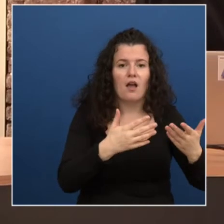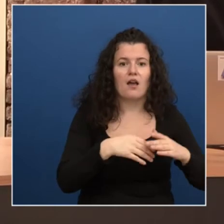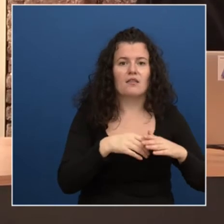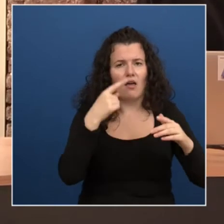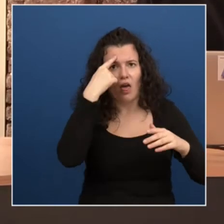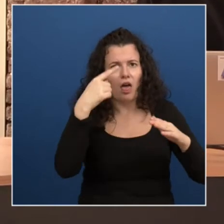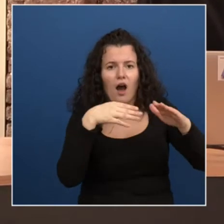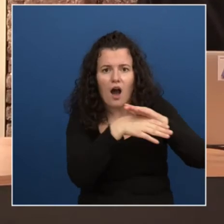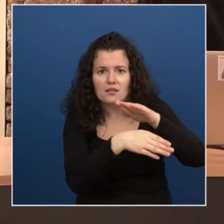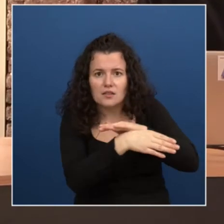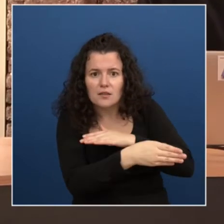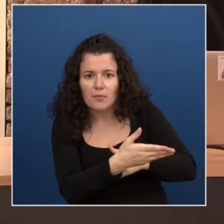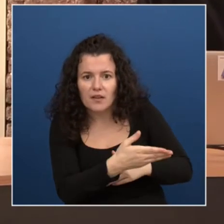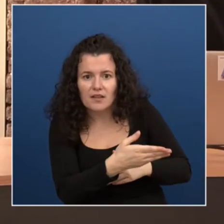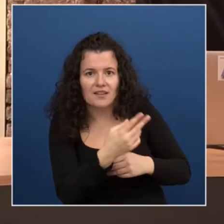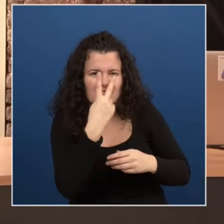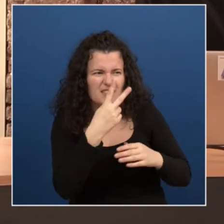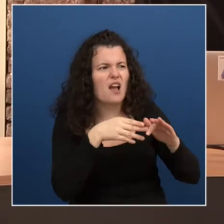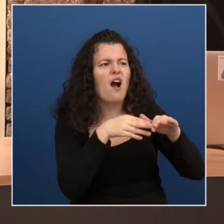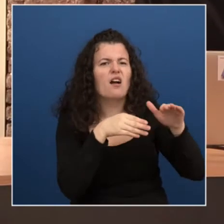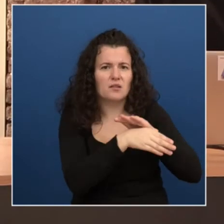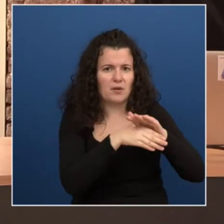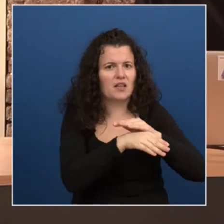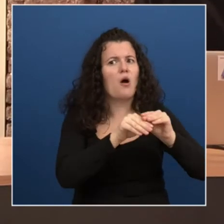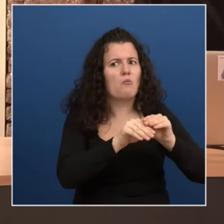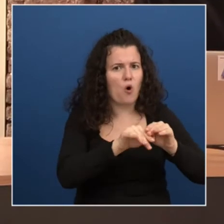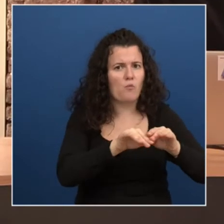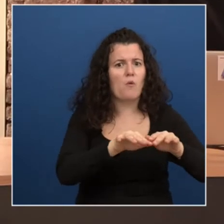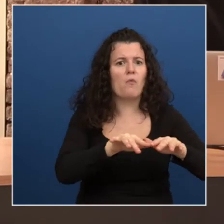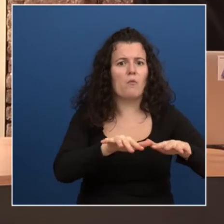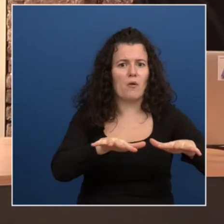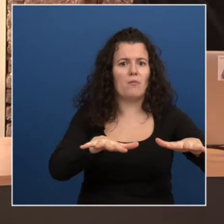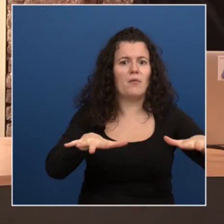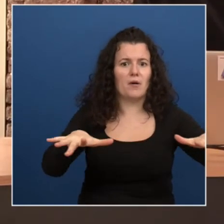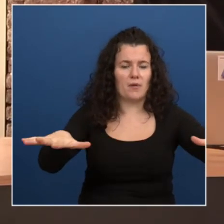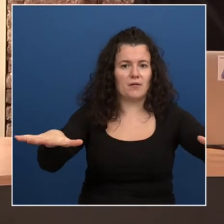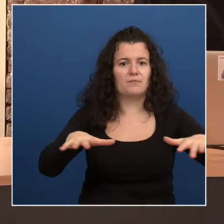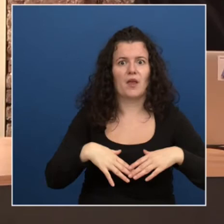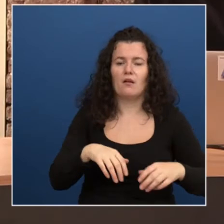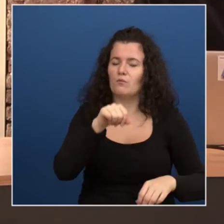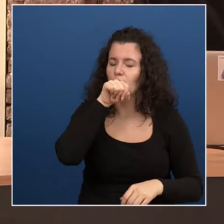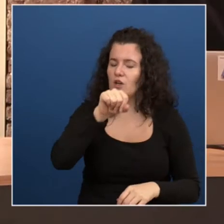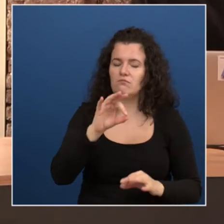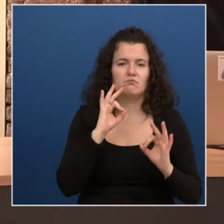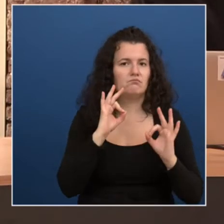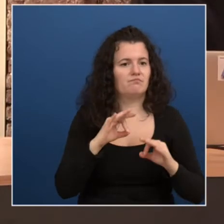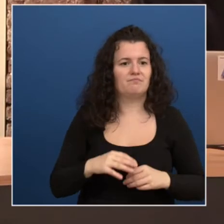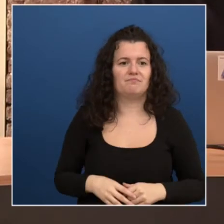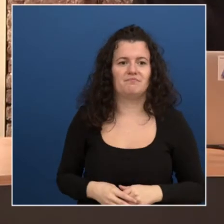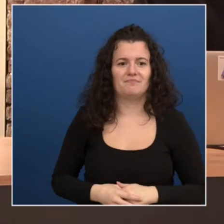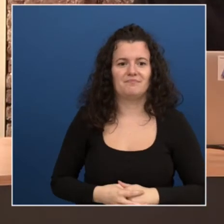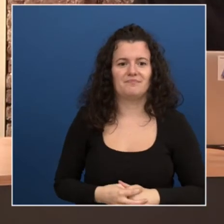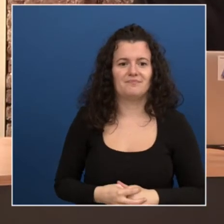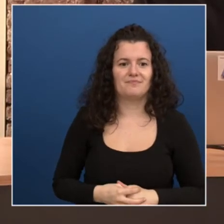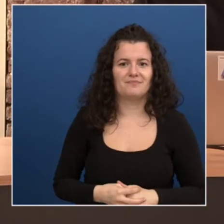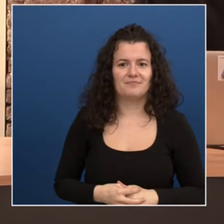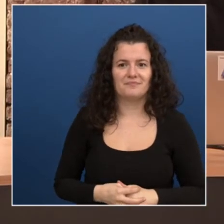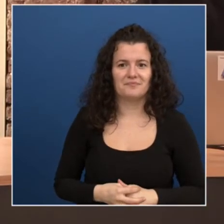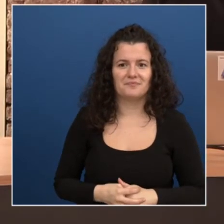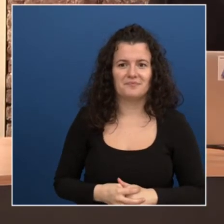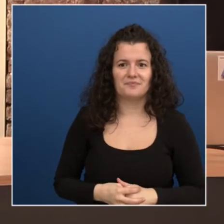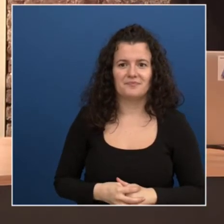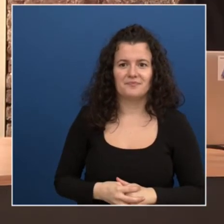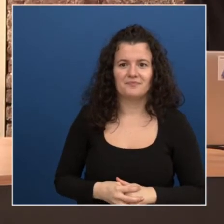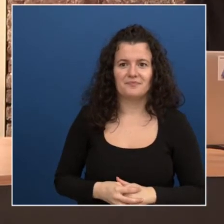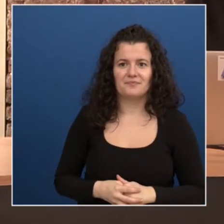it's getting more and more that one. It's something going on very fast, and I love it. Yeah, yes, lovely.